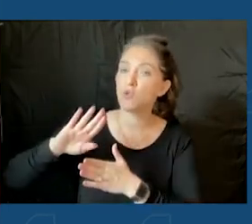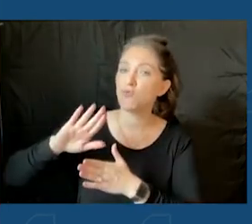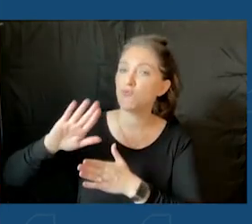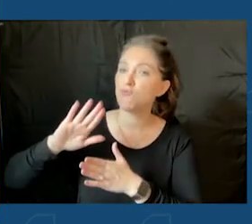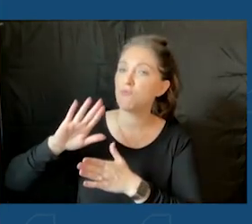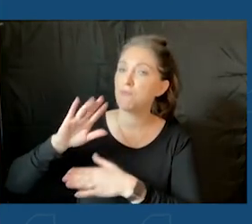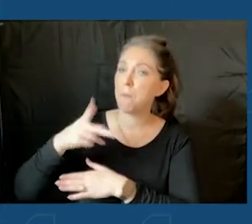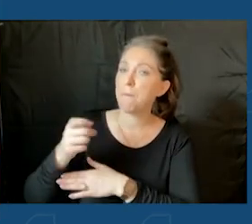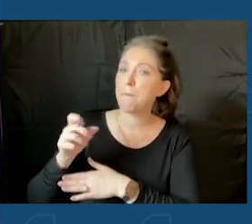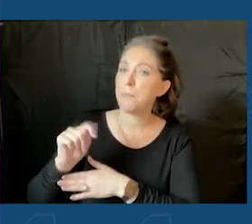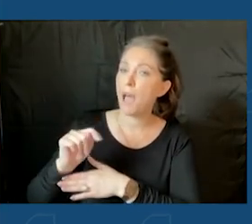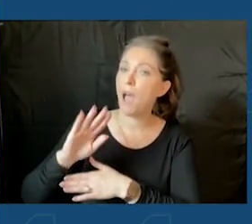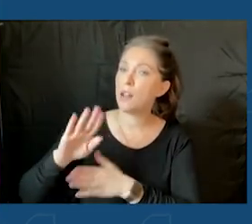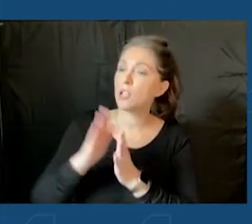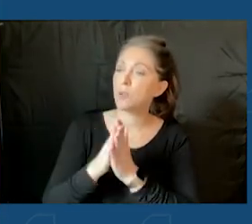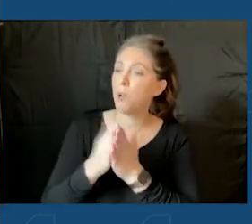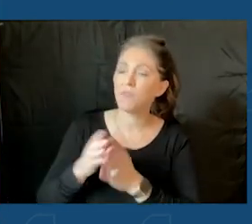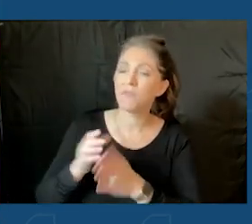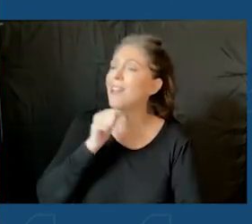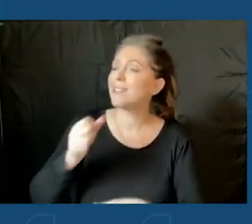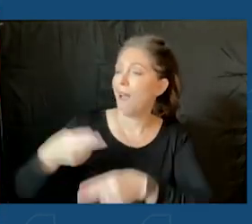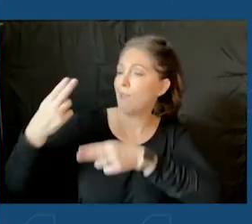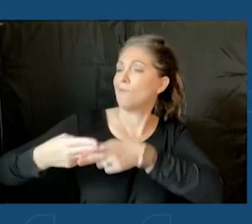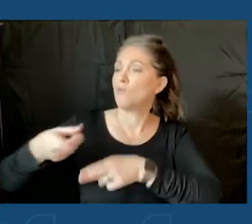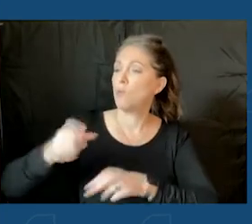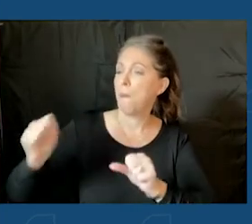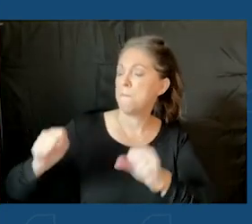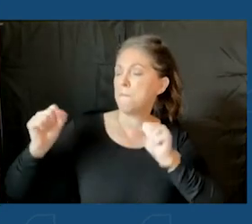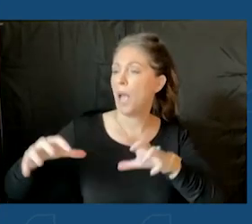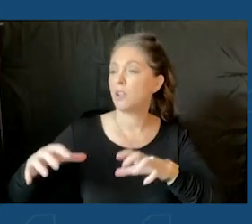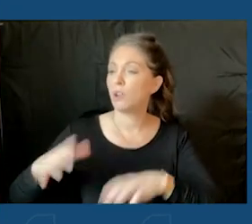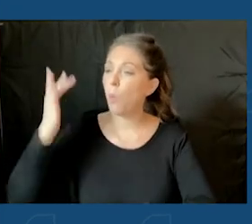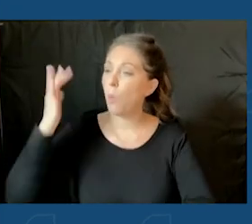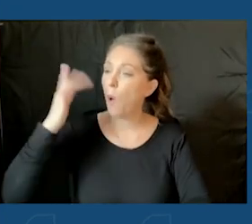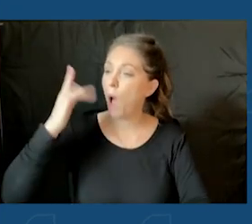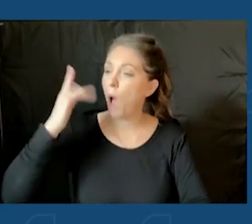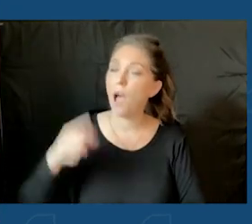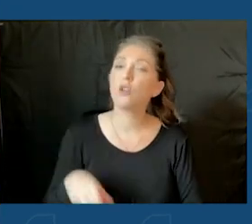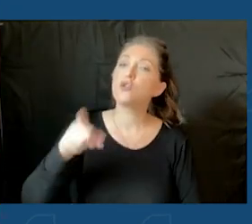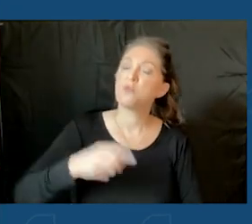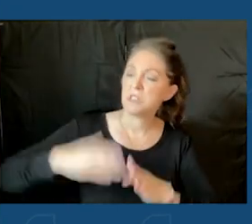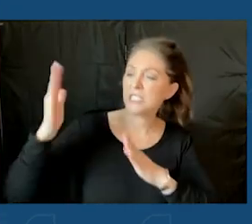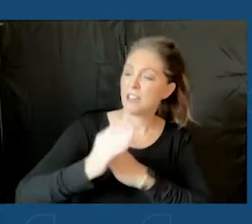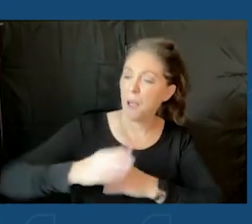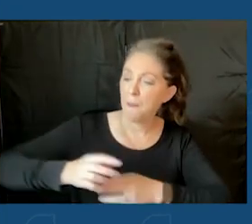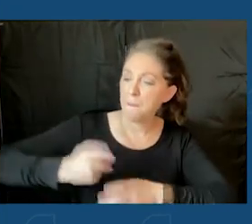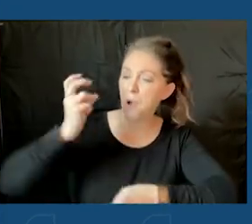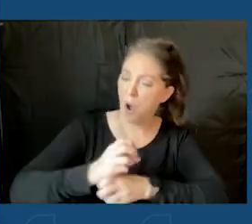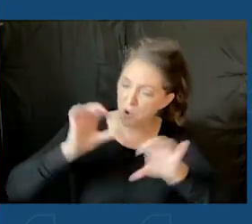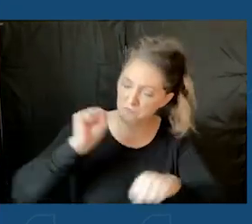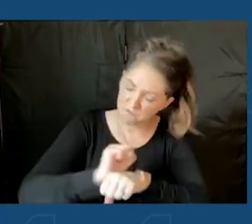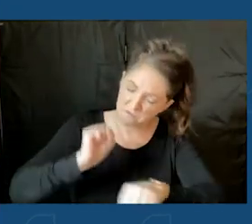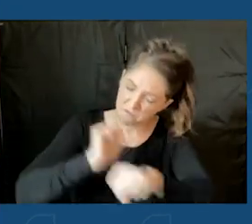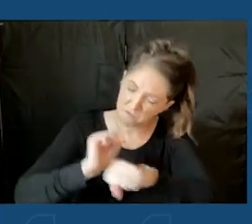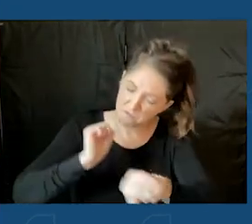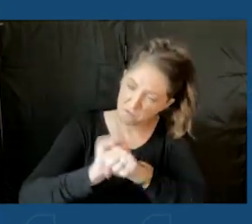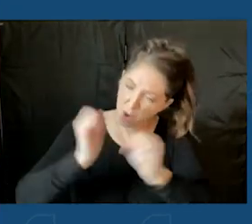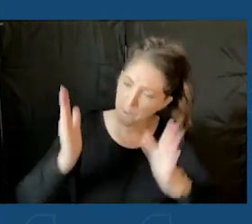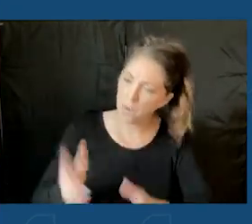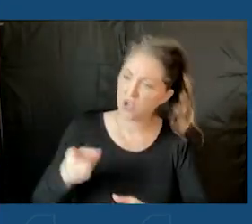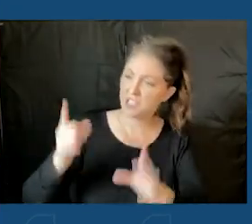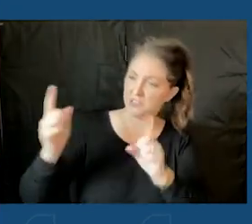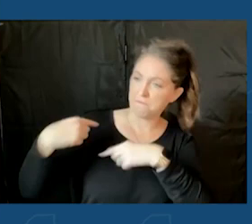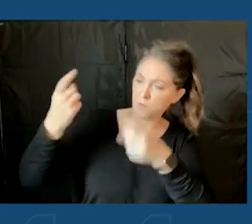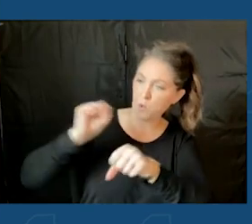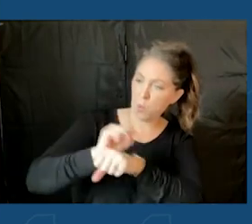why he doesn't call you Magic is because you are the hardest working person he has ever worked with. So he calls you Irving. That's